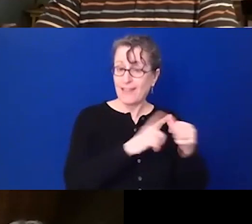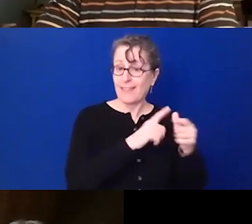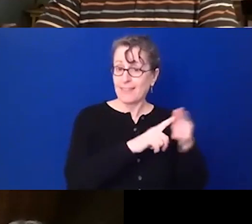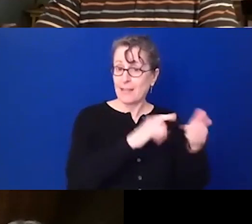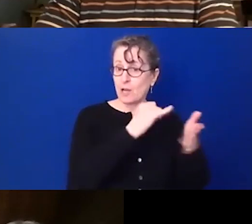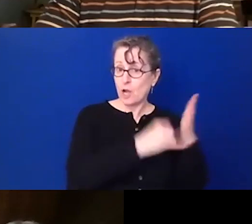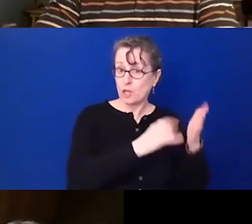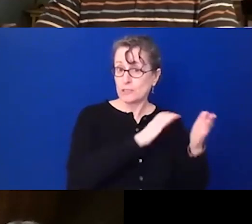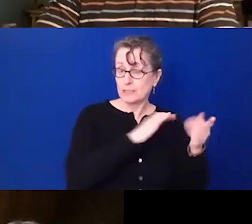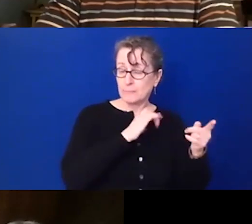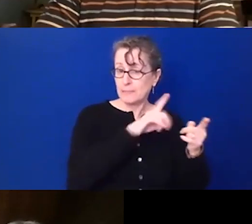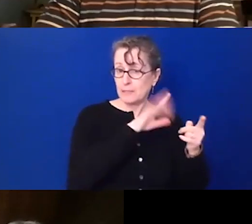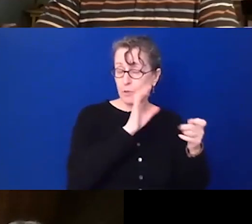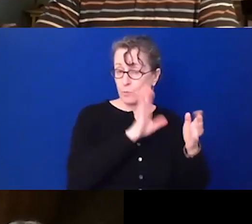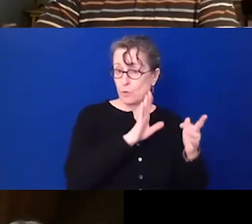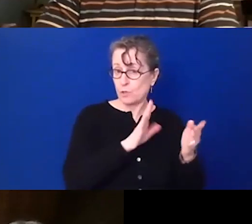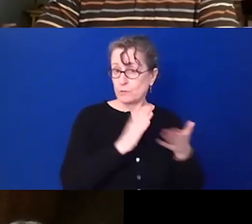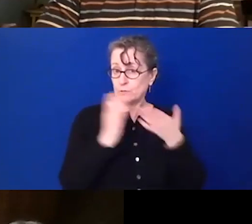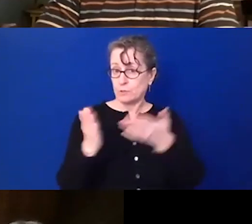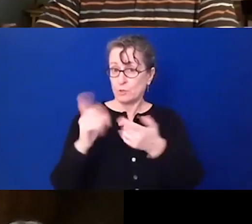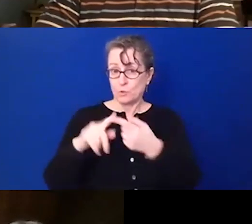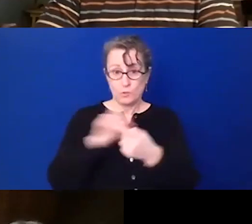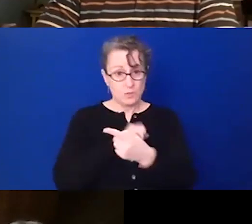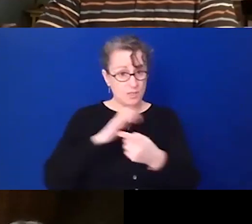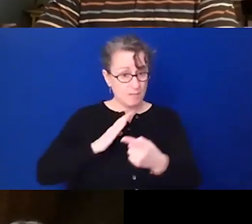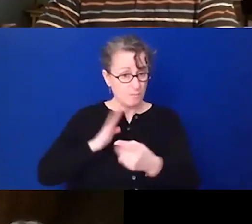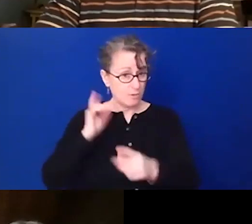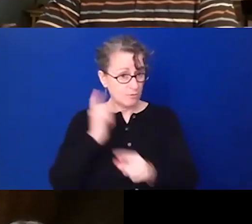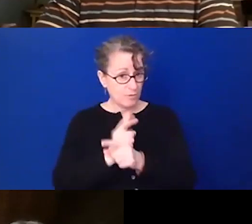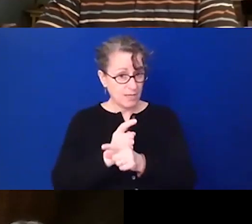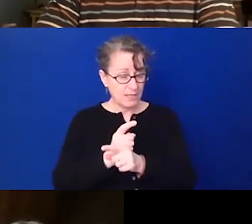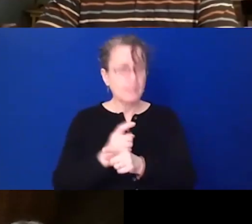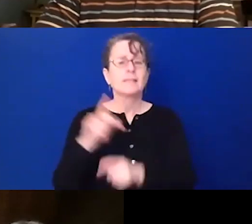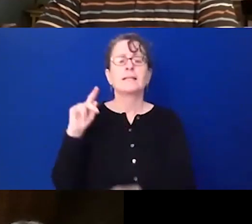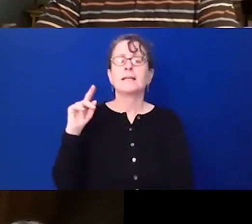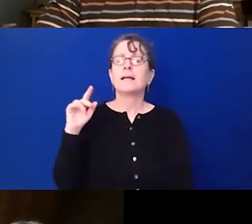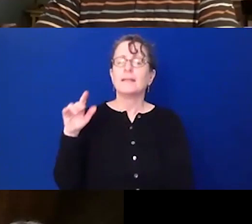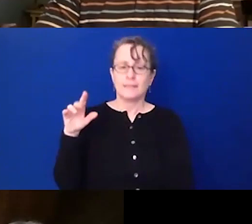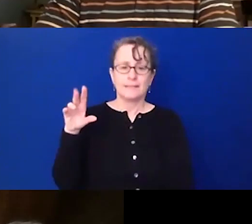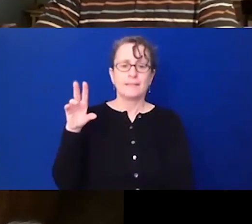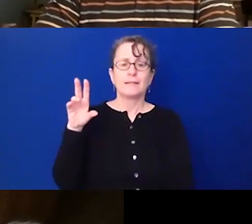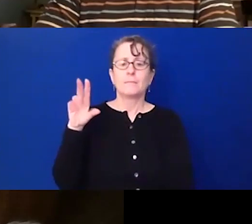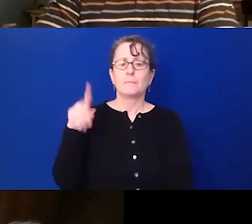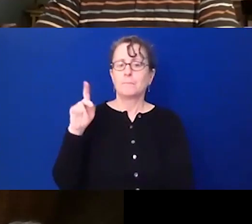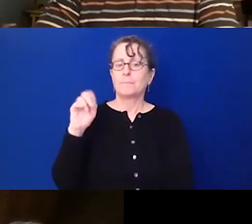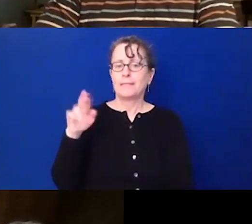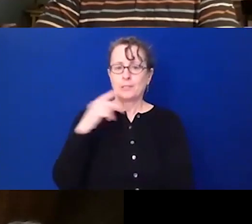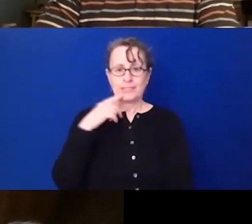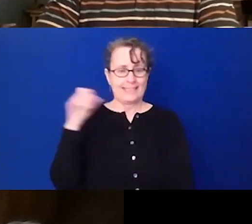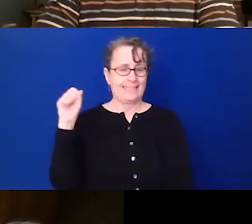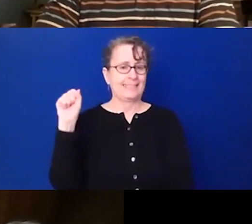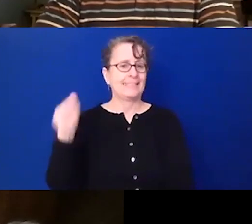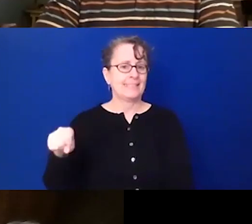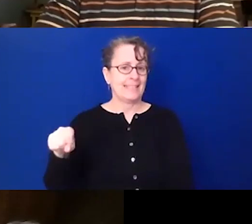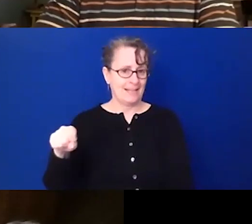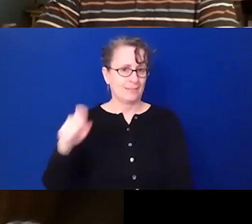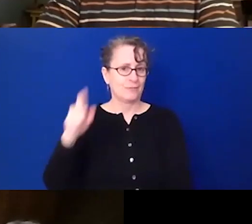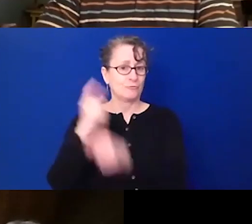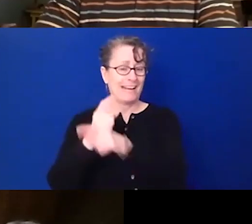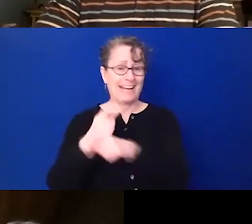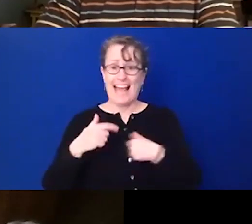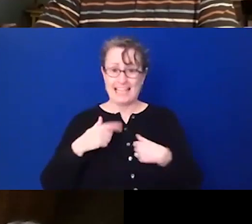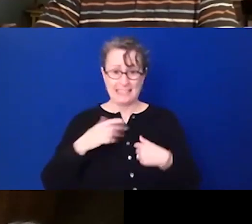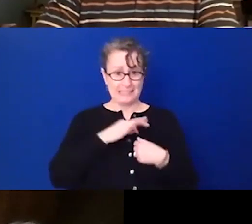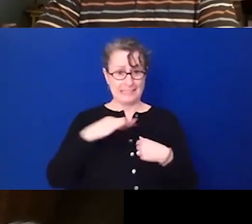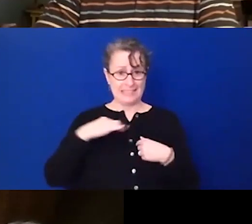expertise in the arts. And that's correct. And staff makes no representation of having expertise in the arts.